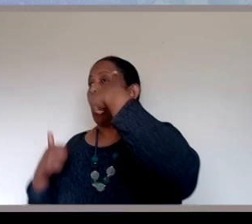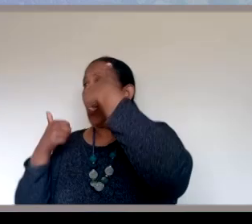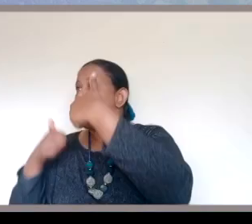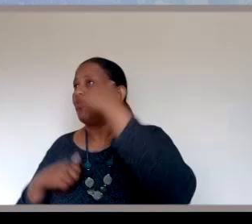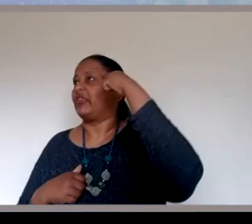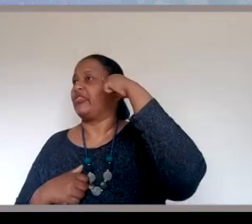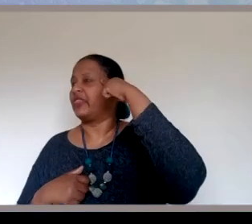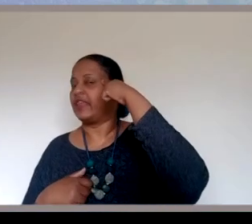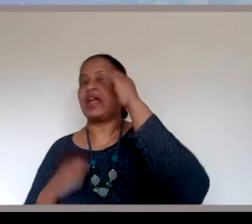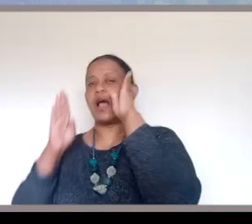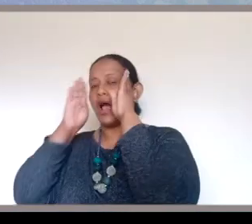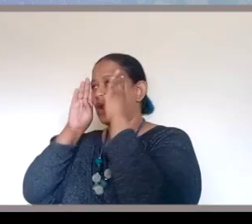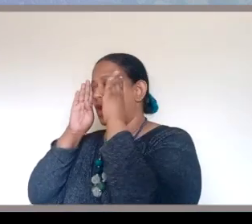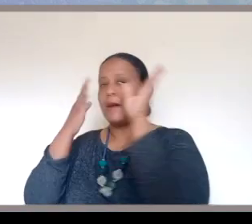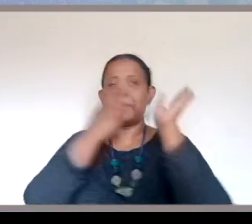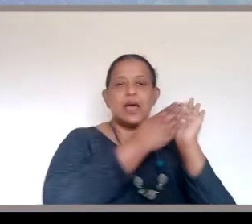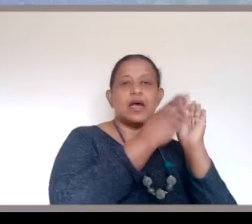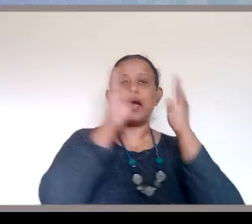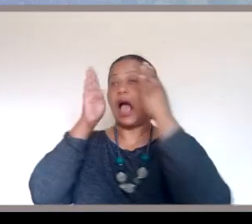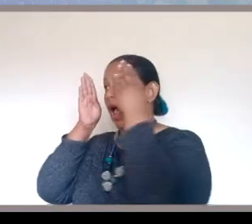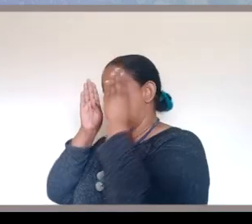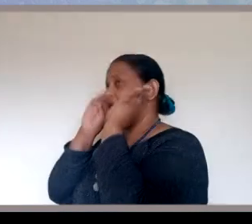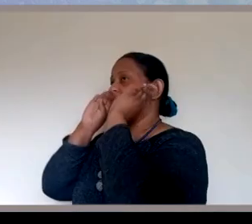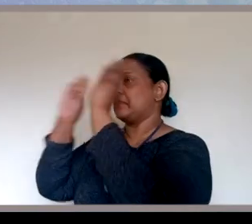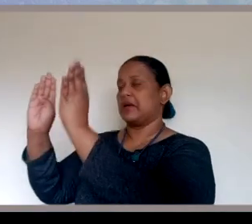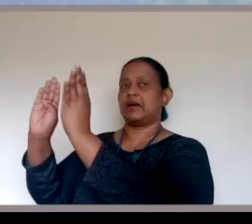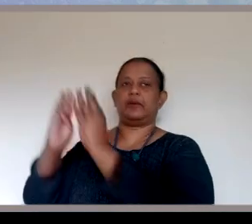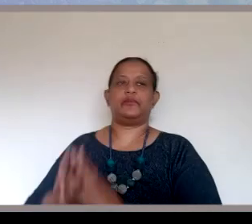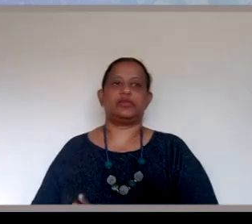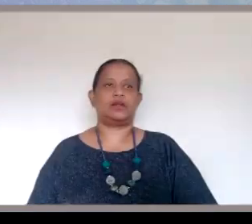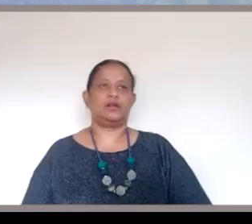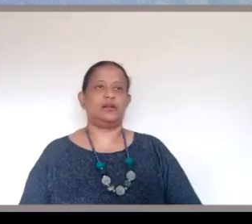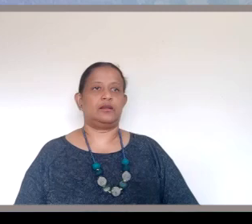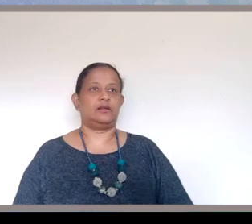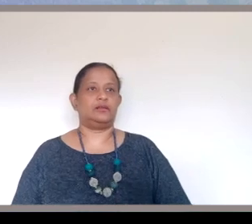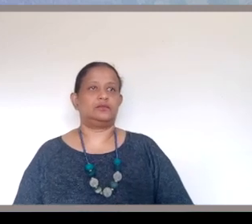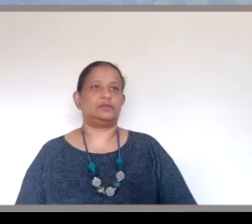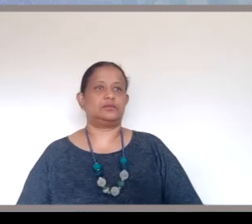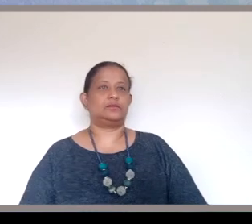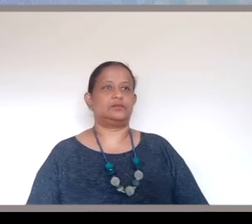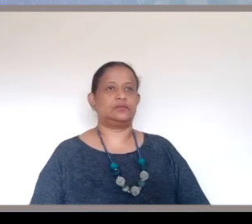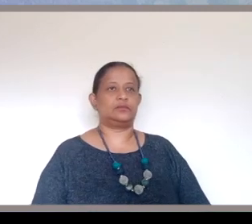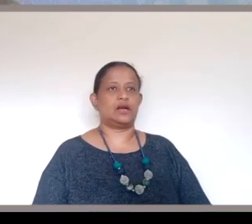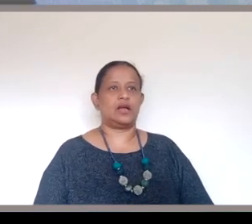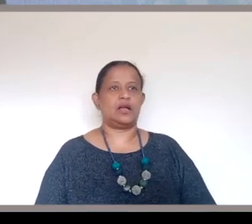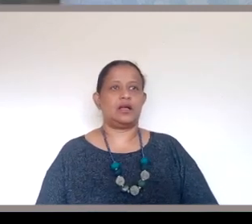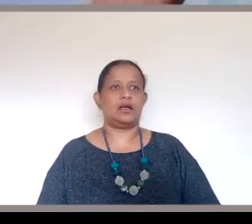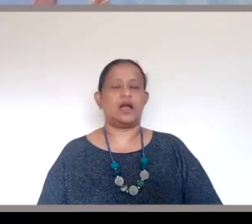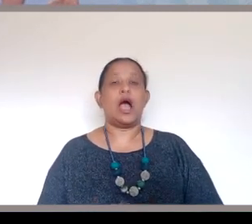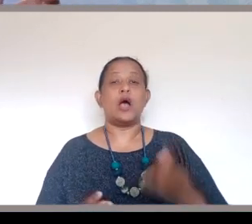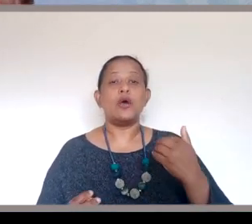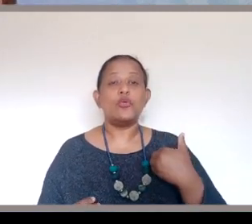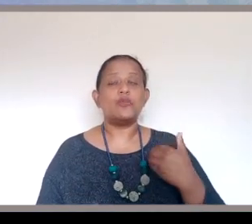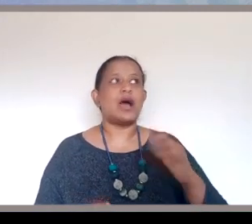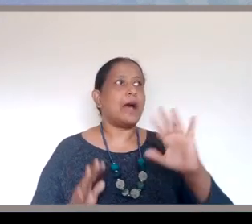simply refocus your thoughts. Change your attention. Refocus.